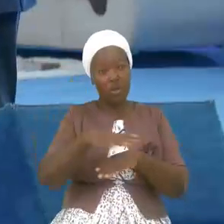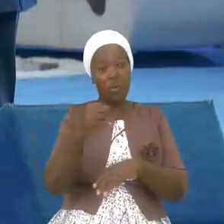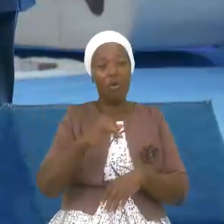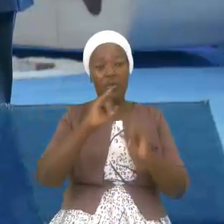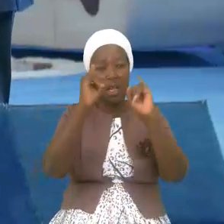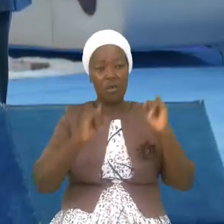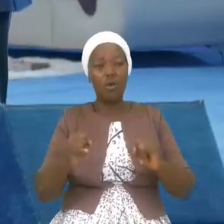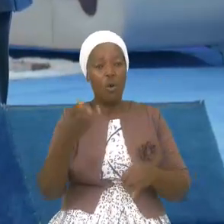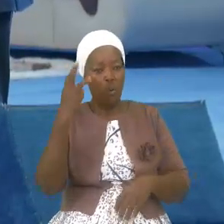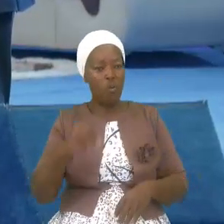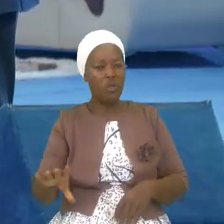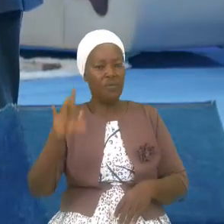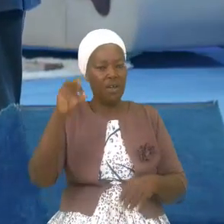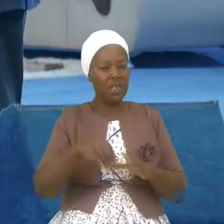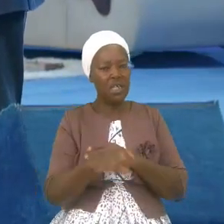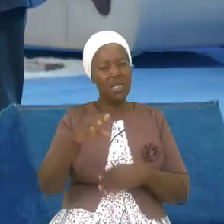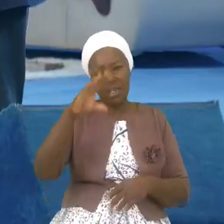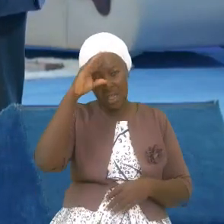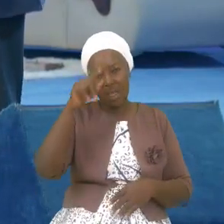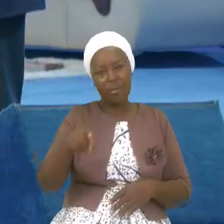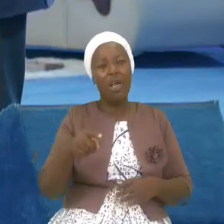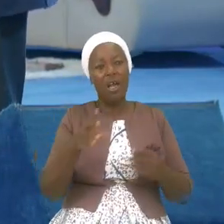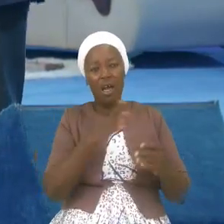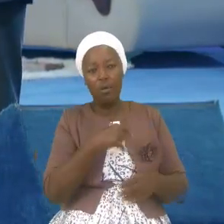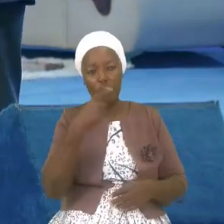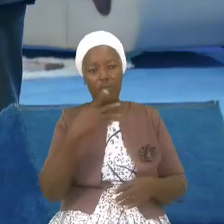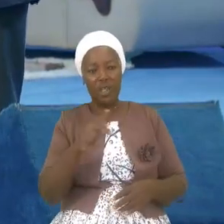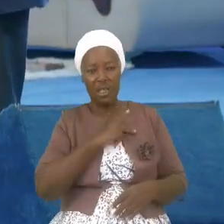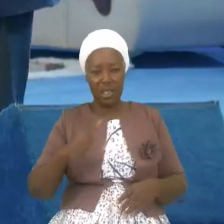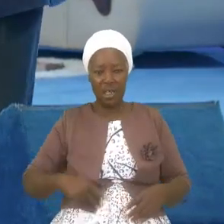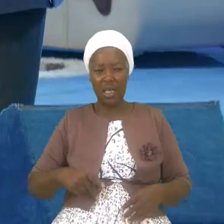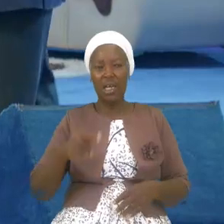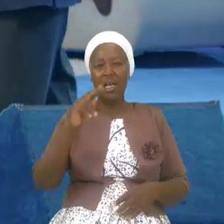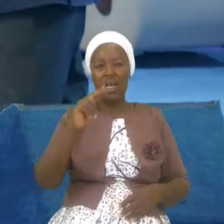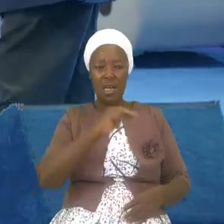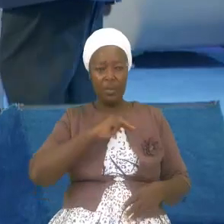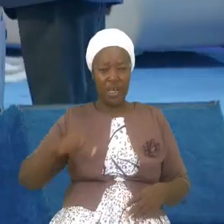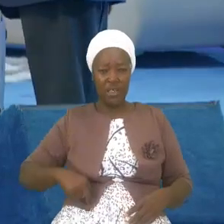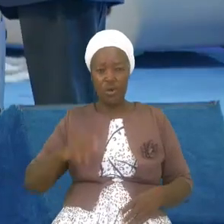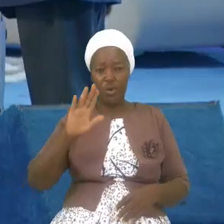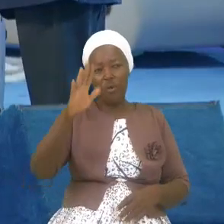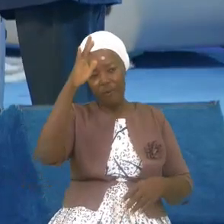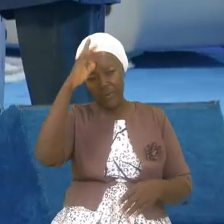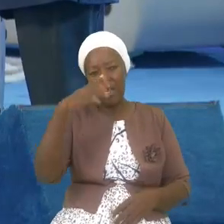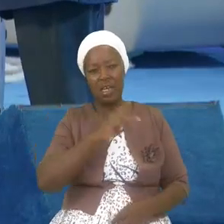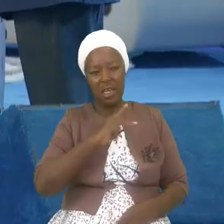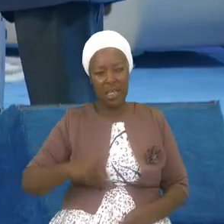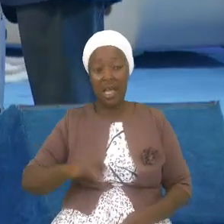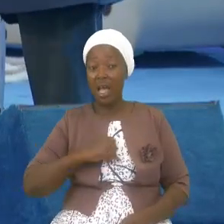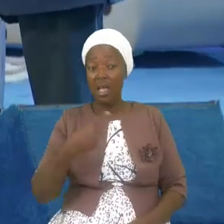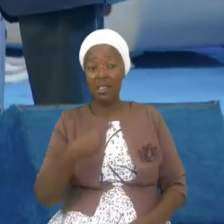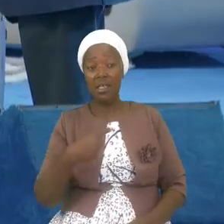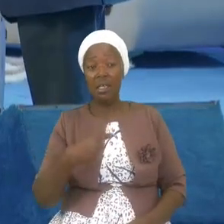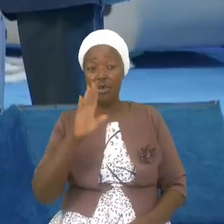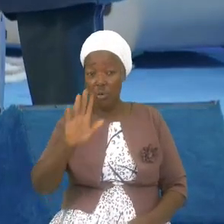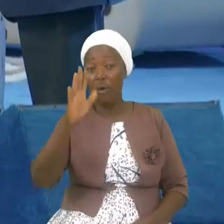king Nebuchadnezzar, thy father, the king, I say, thy father, made master of the